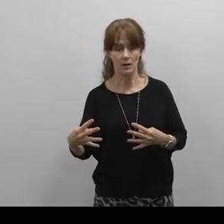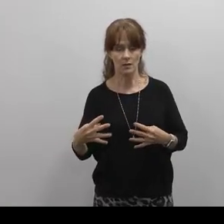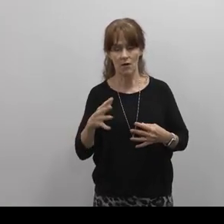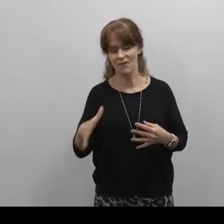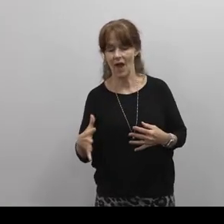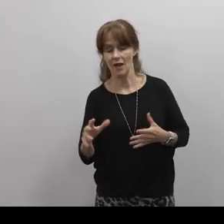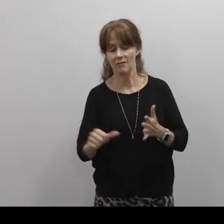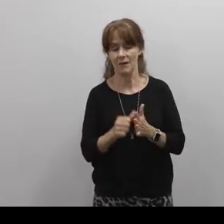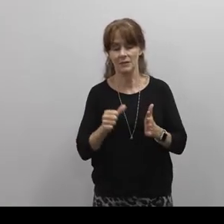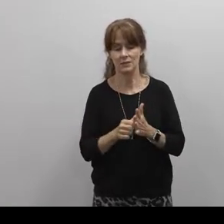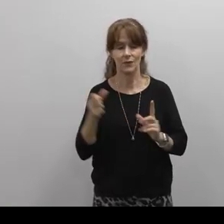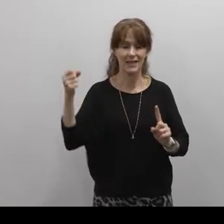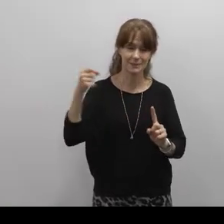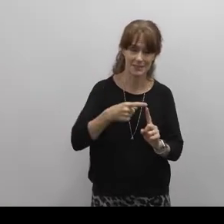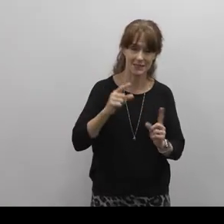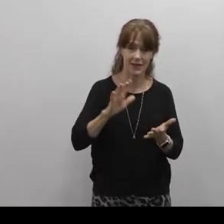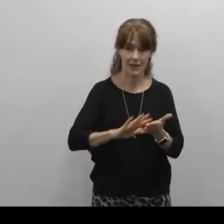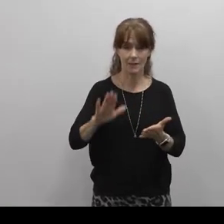particular campus.